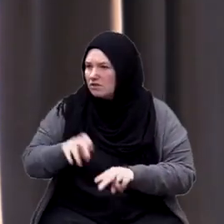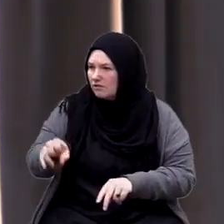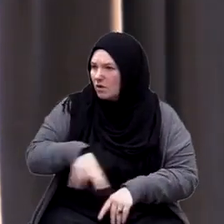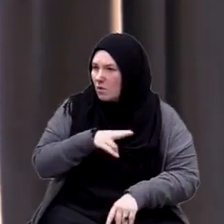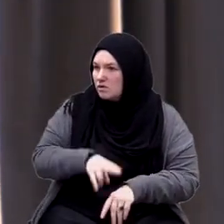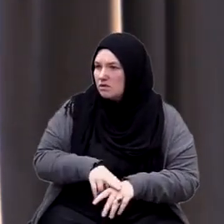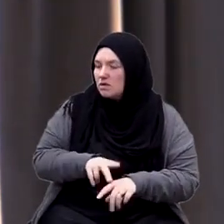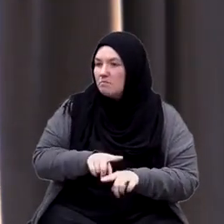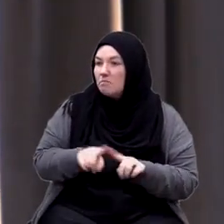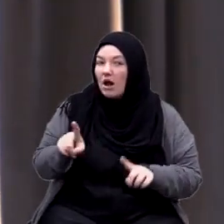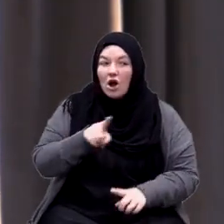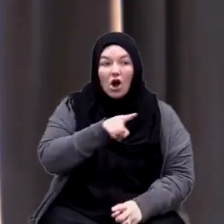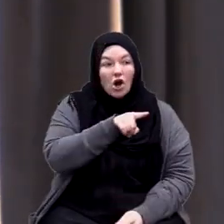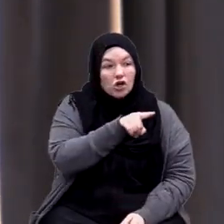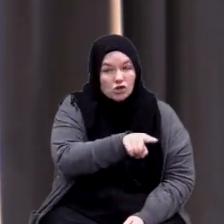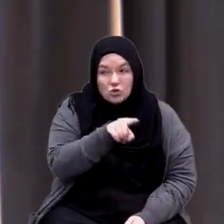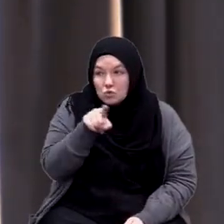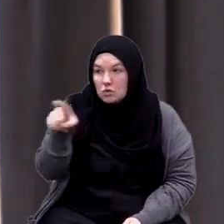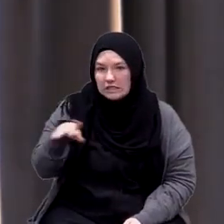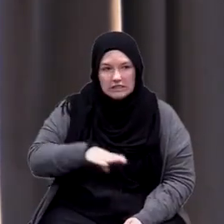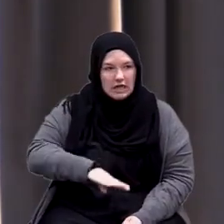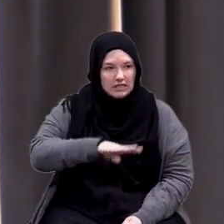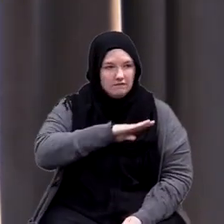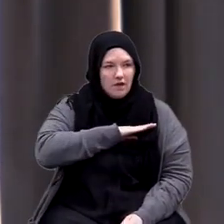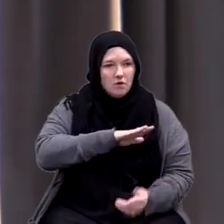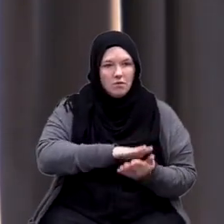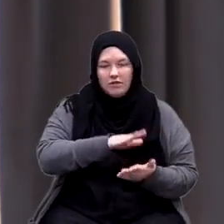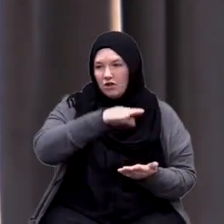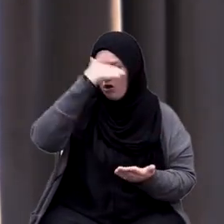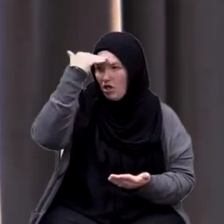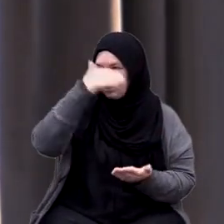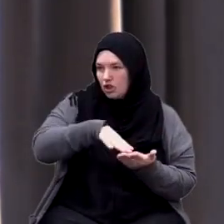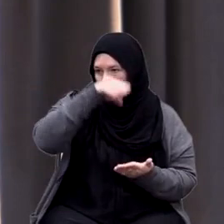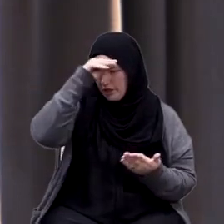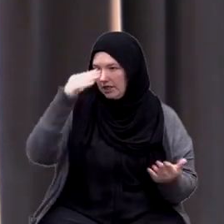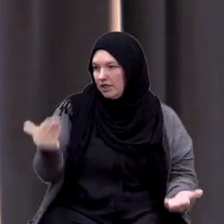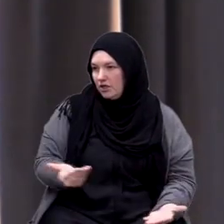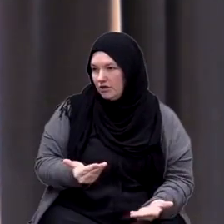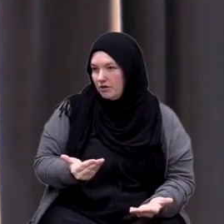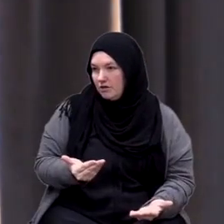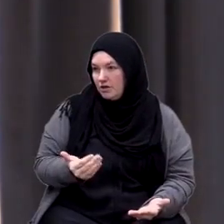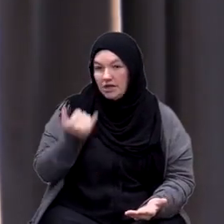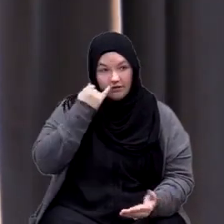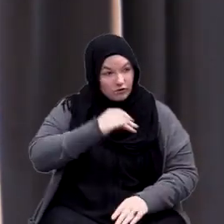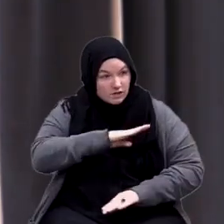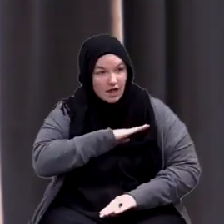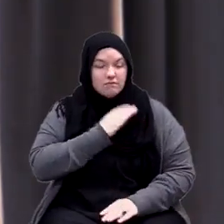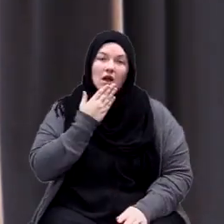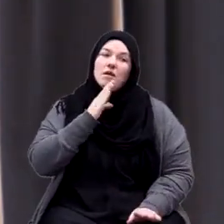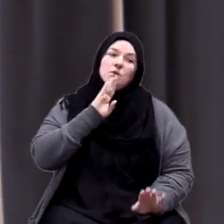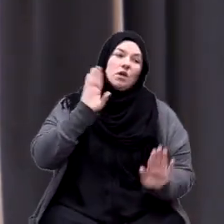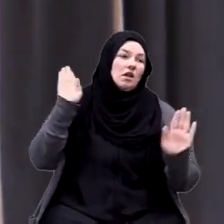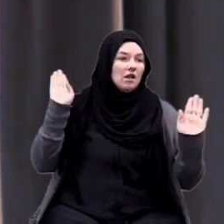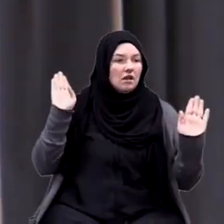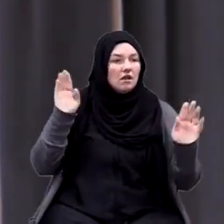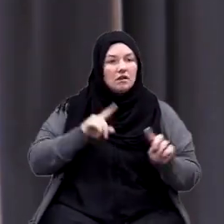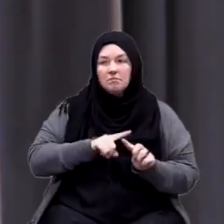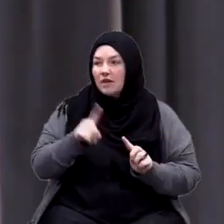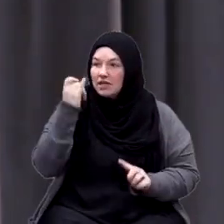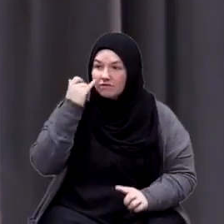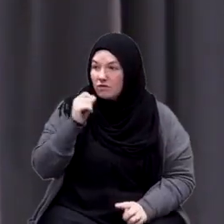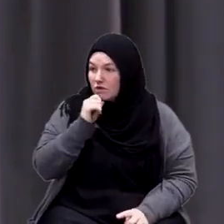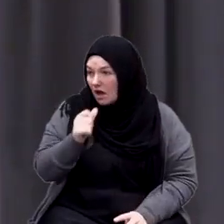the question is, are you satisfied? If you are satisfied, alhamdulillah. But if you are